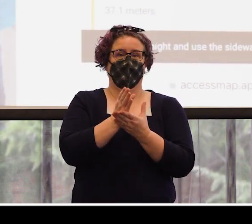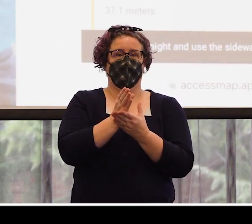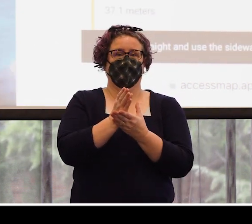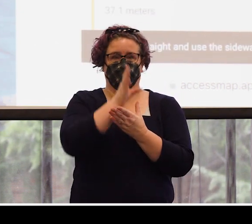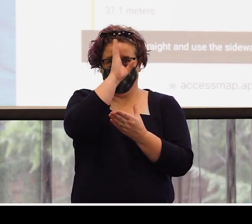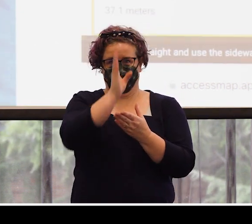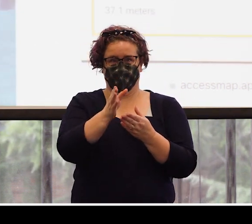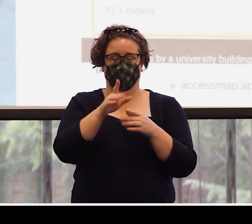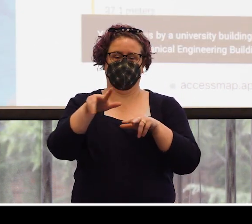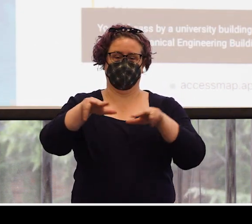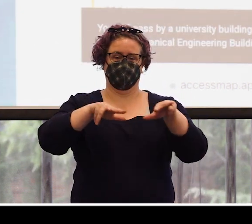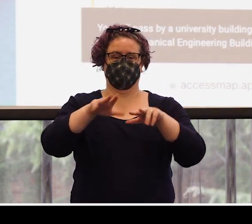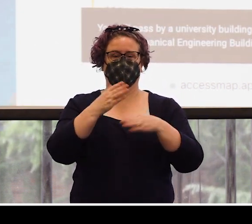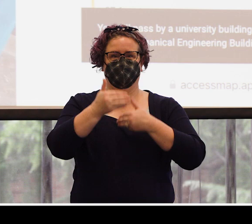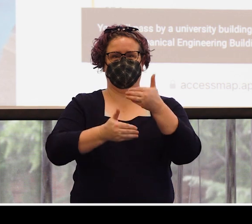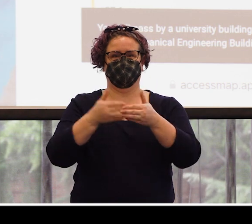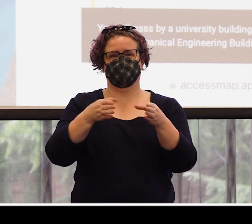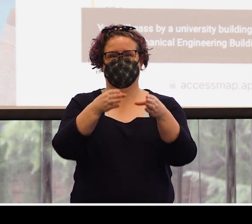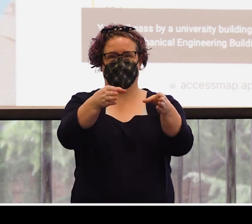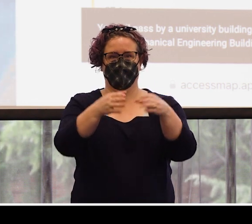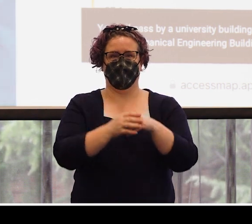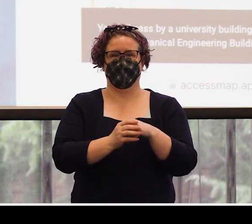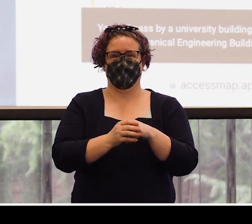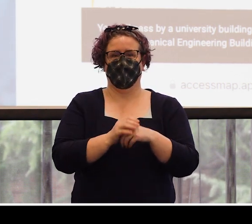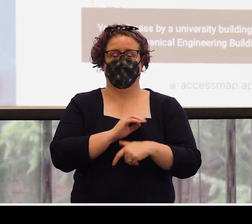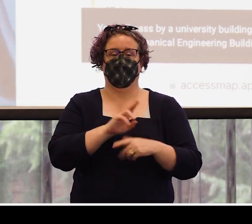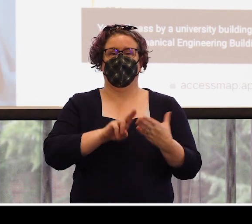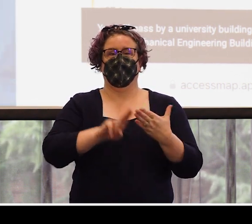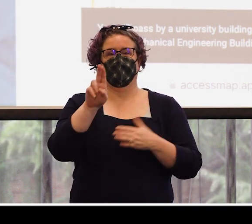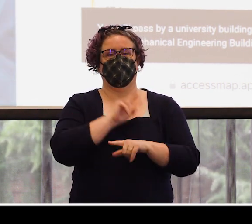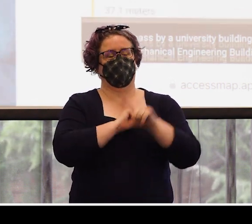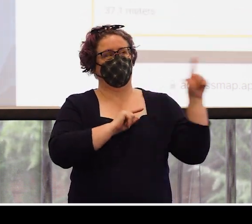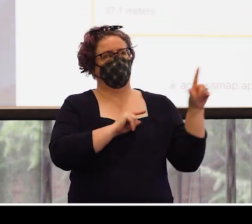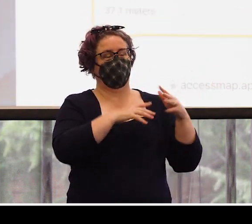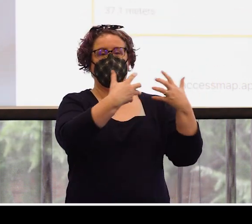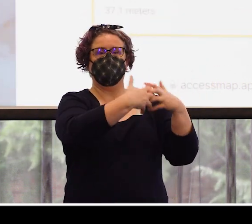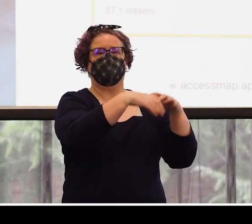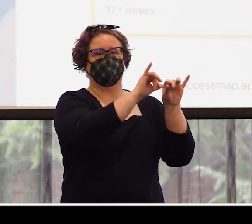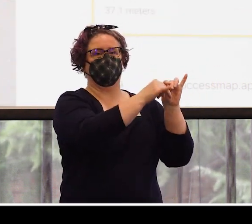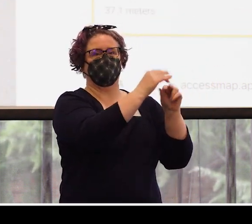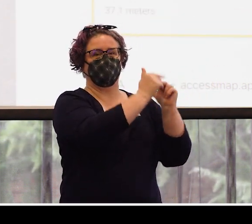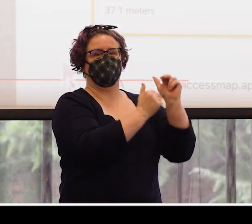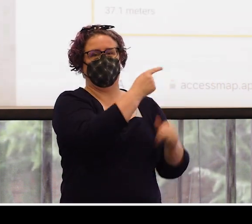Screen dim. You will pass by a university building on your left called Mechanical Engineering Building.